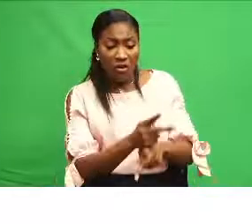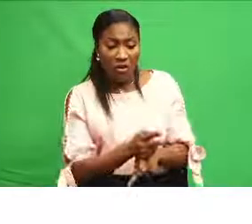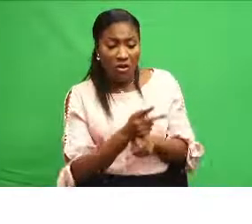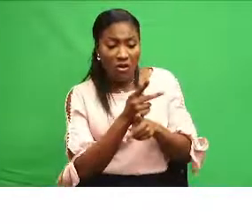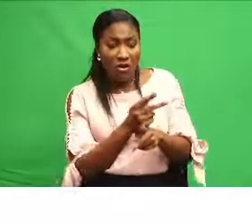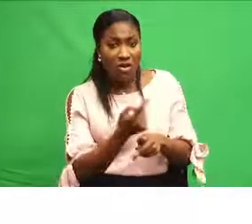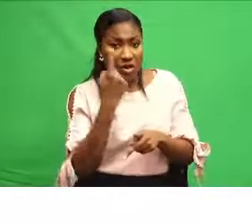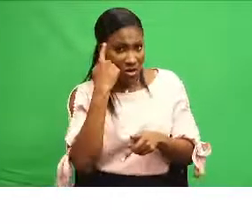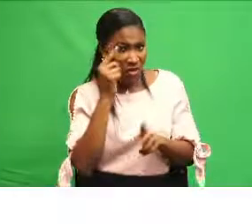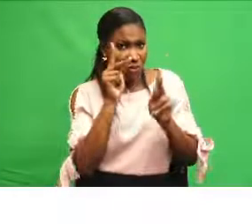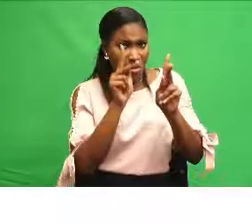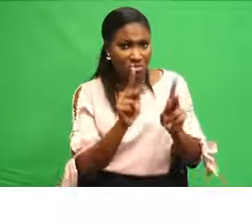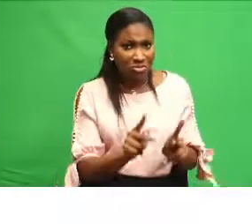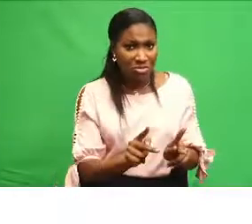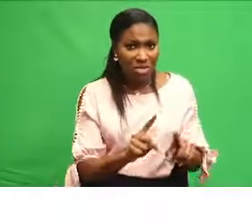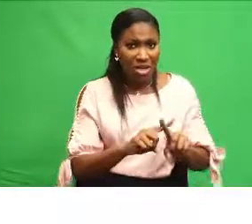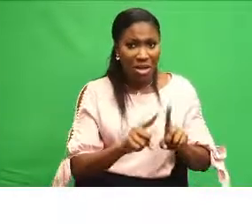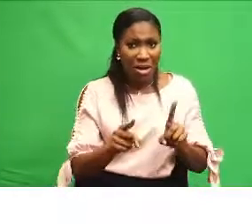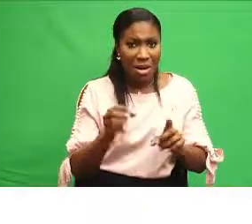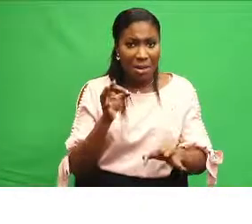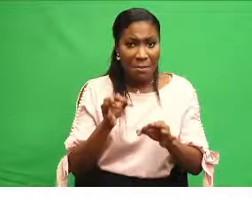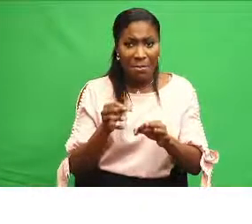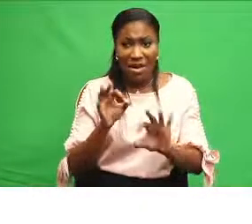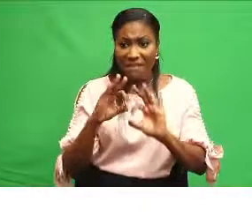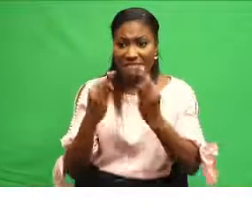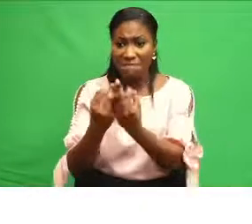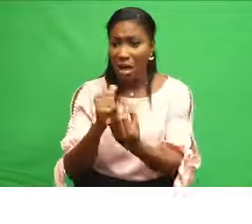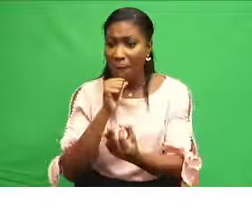don't give whatever finances, that care will not be provided.